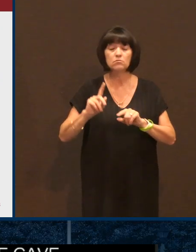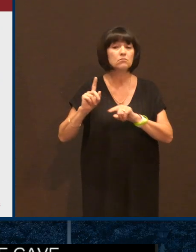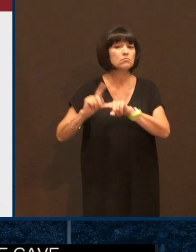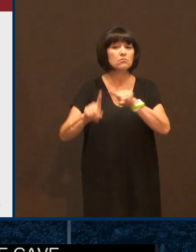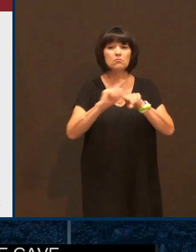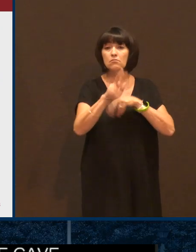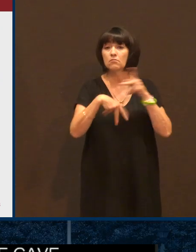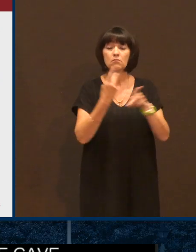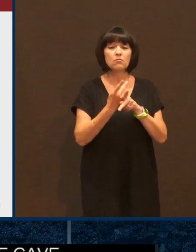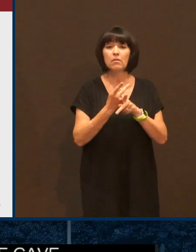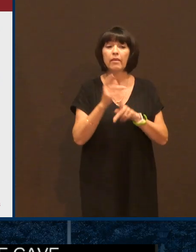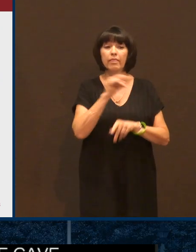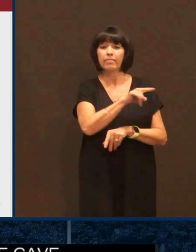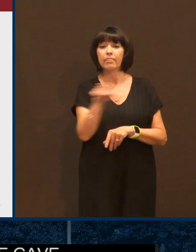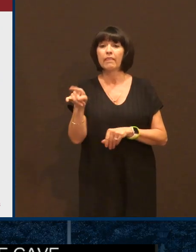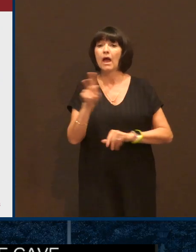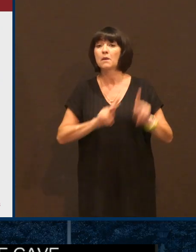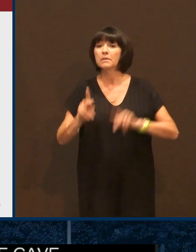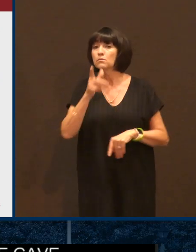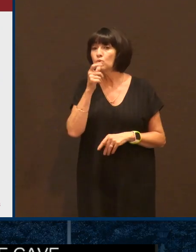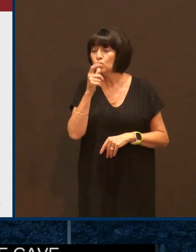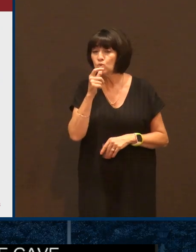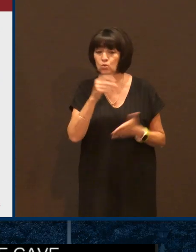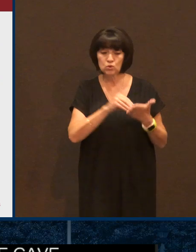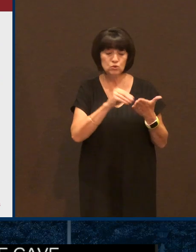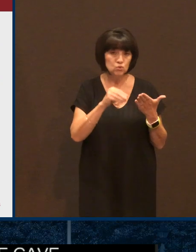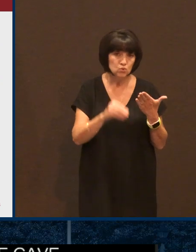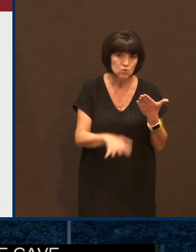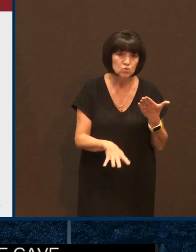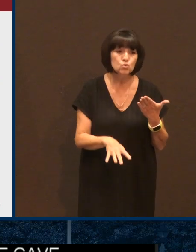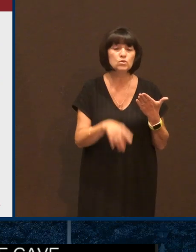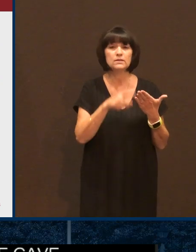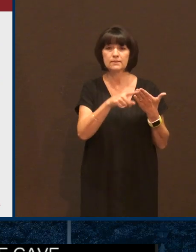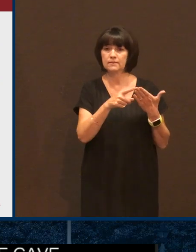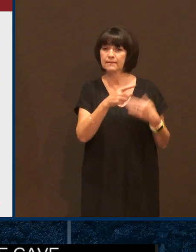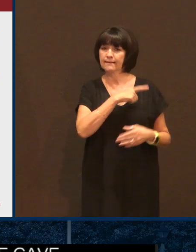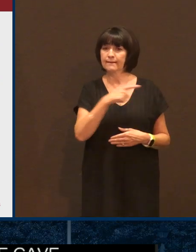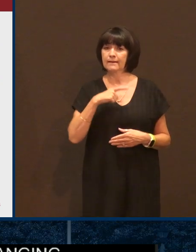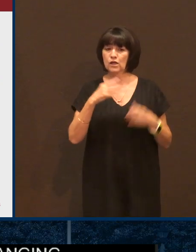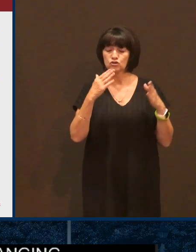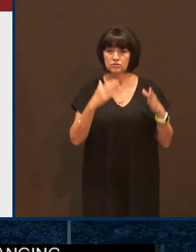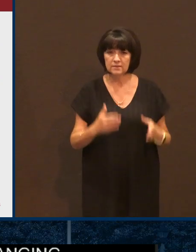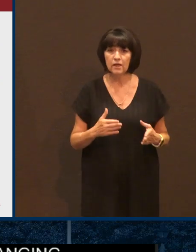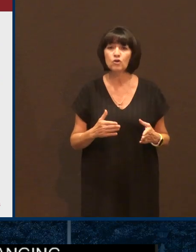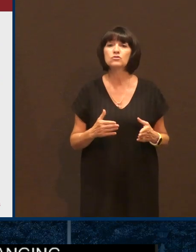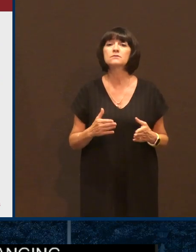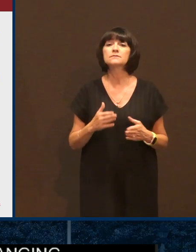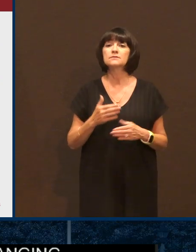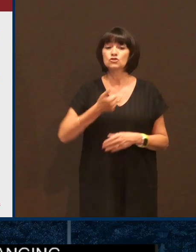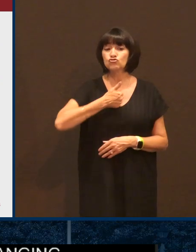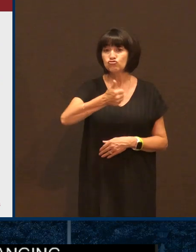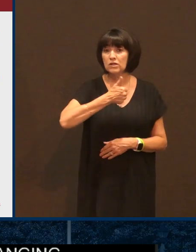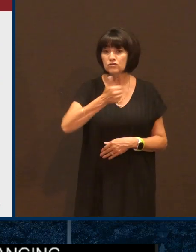health professionals to bus transportation supervisors. We ran 3